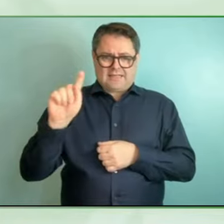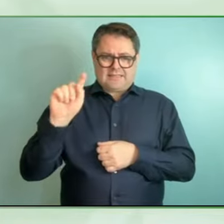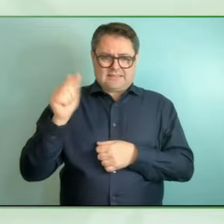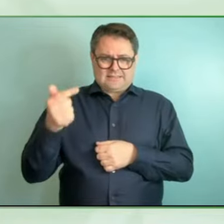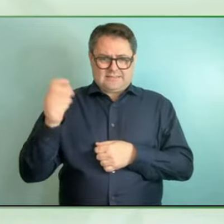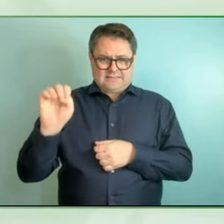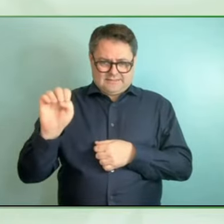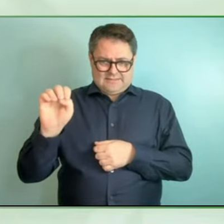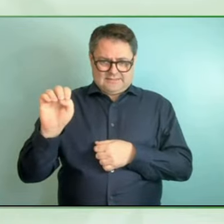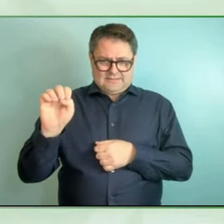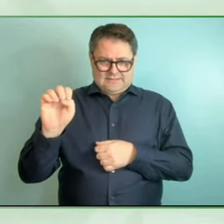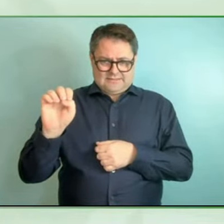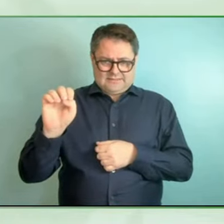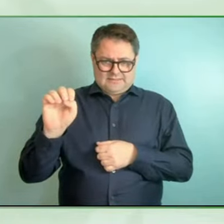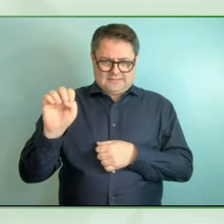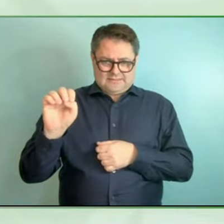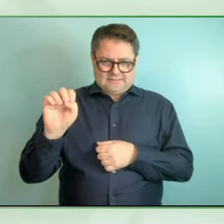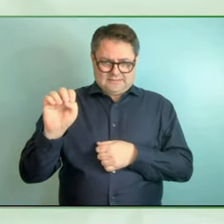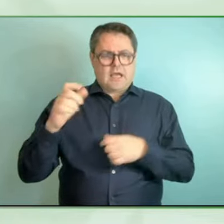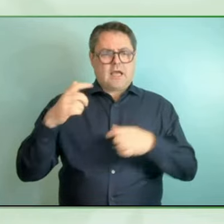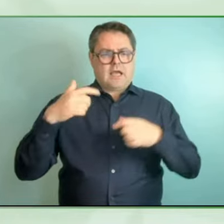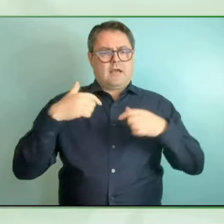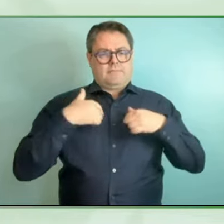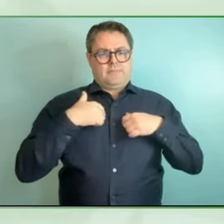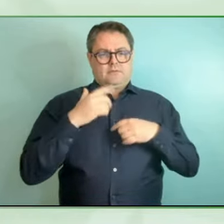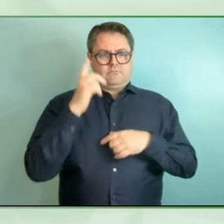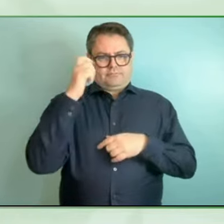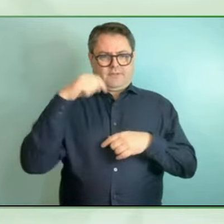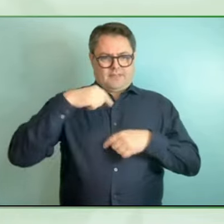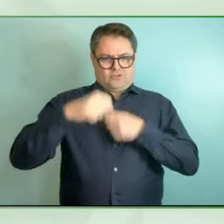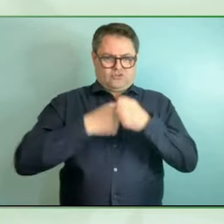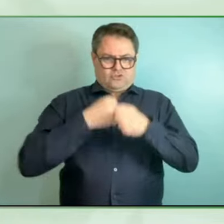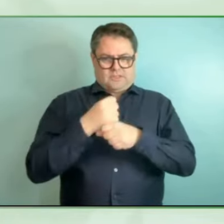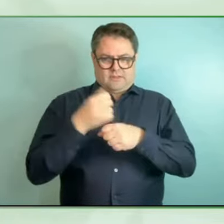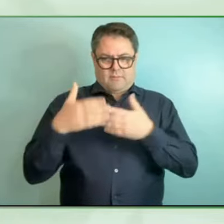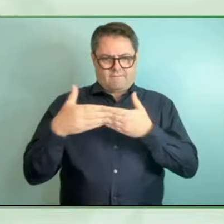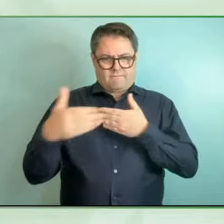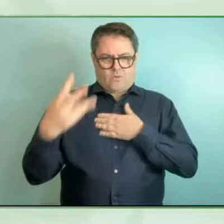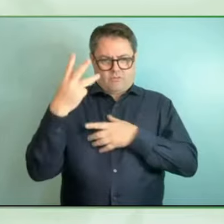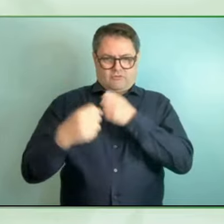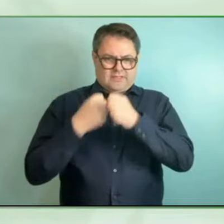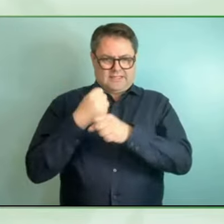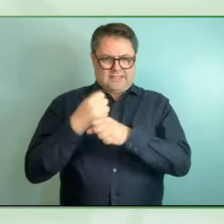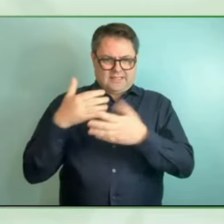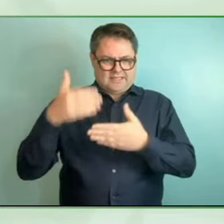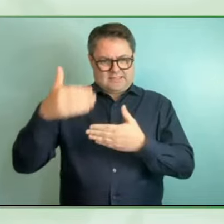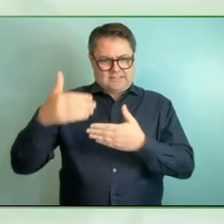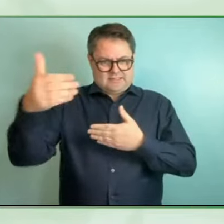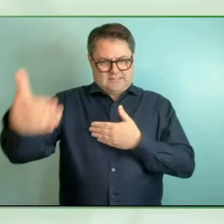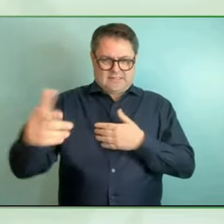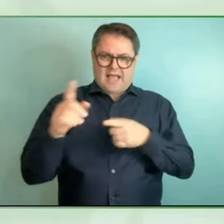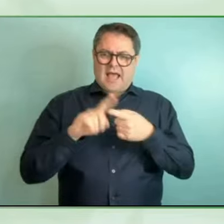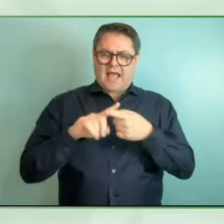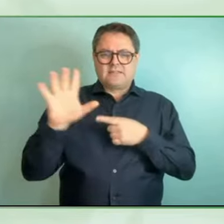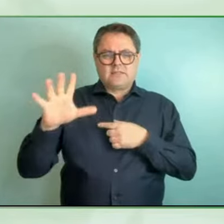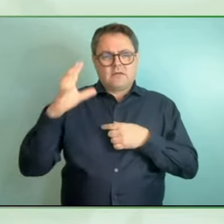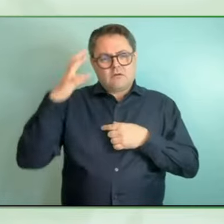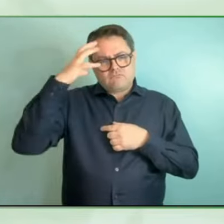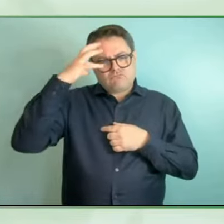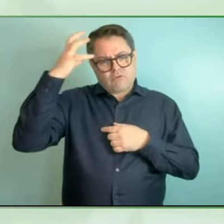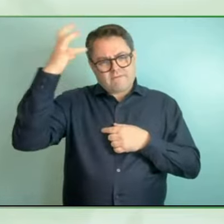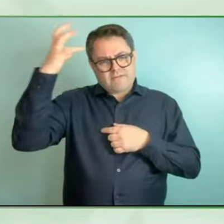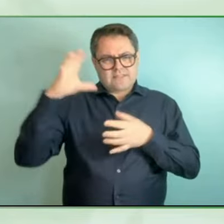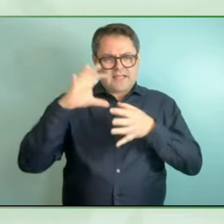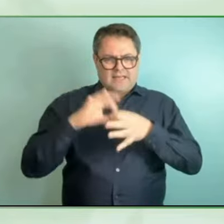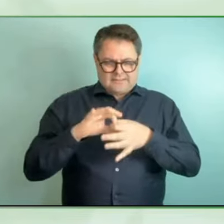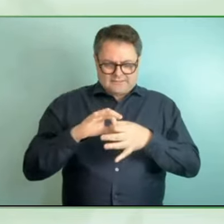started this year, but it's going to be for the two next years. Perfect. And you're also professor for computer science at University Paris